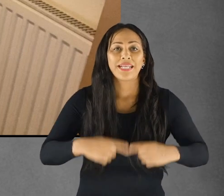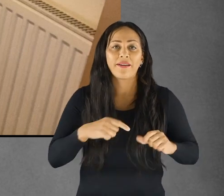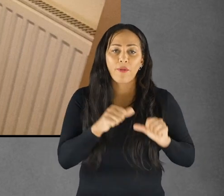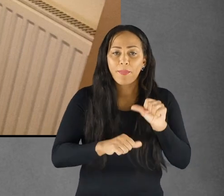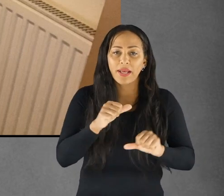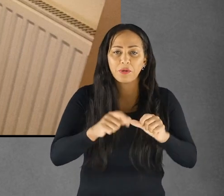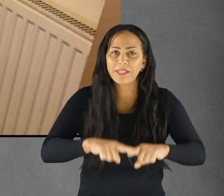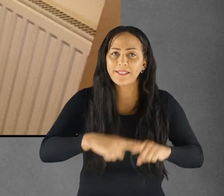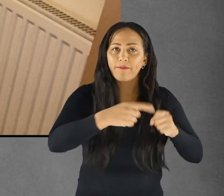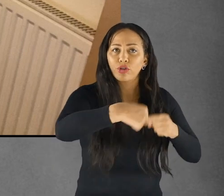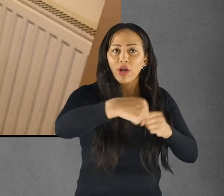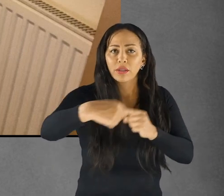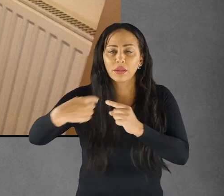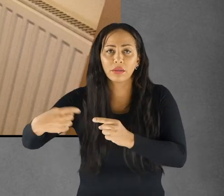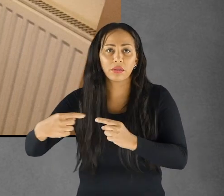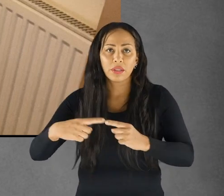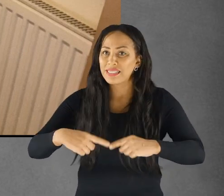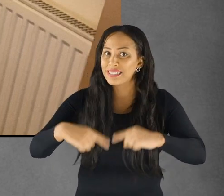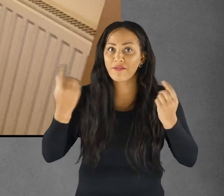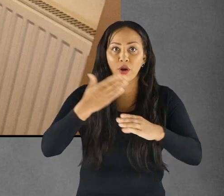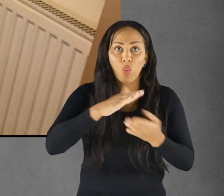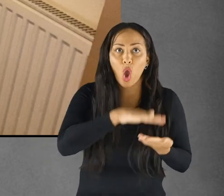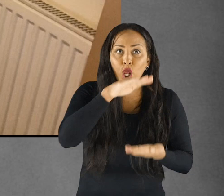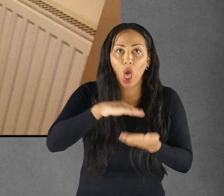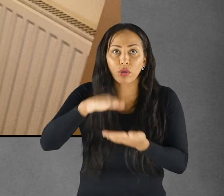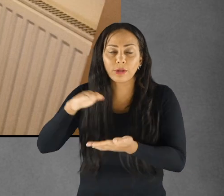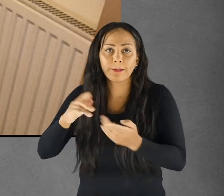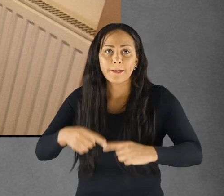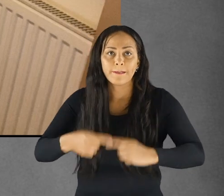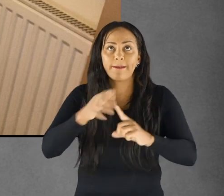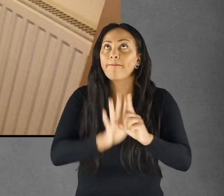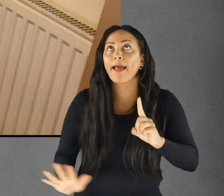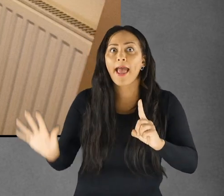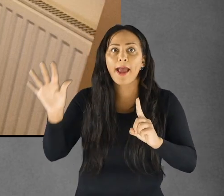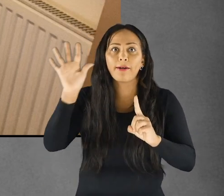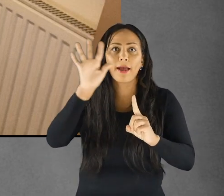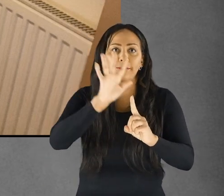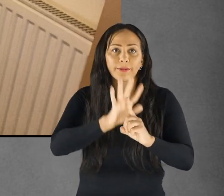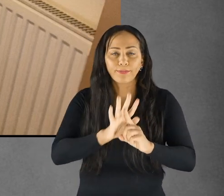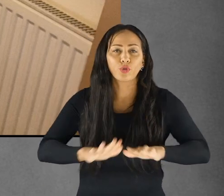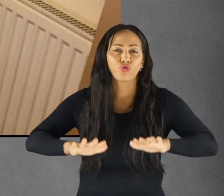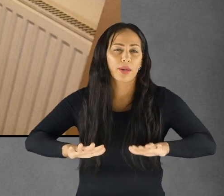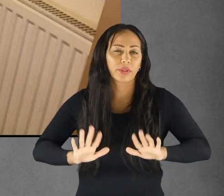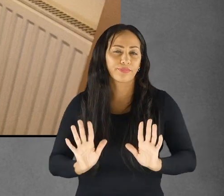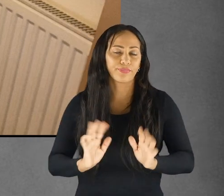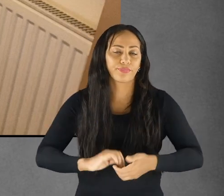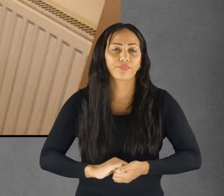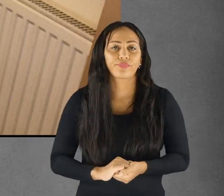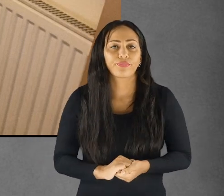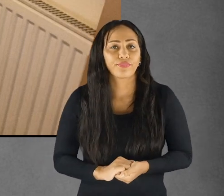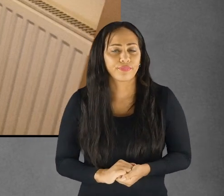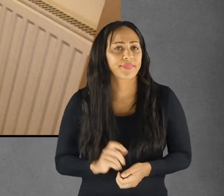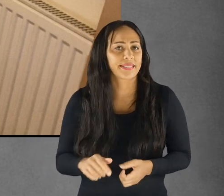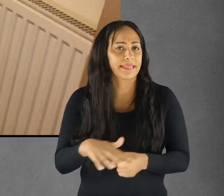different paces against different challenges on different sized workloads and in different geographic locations across